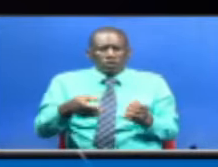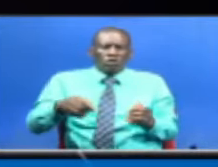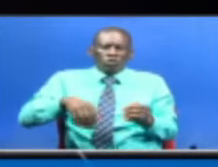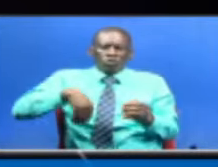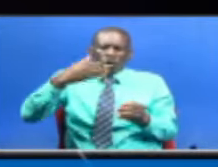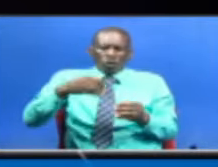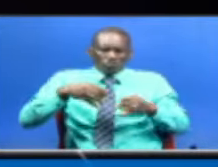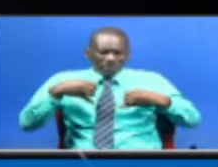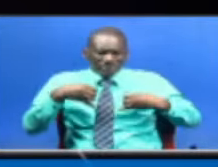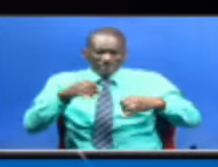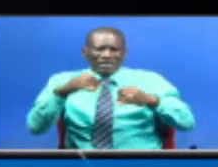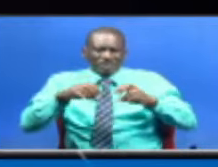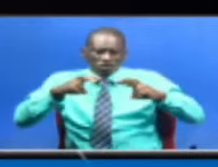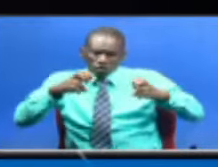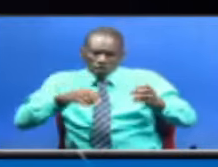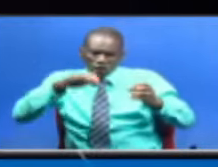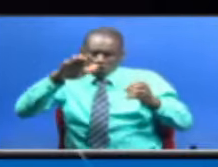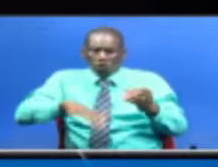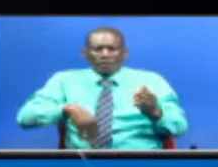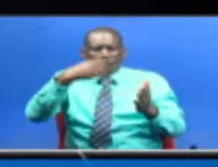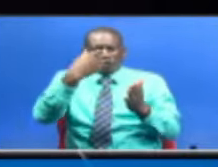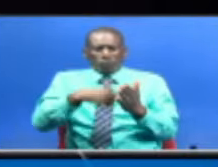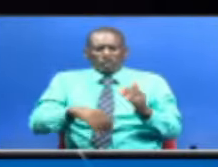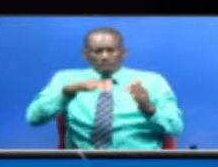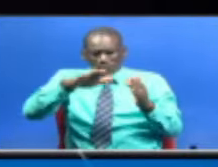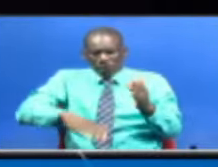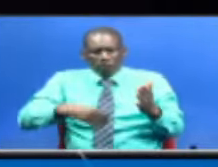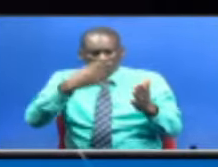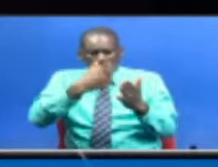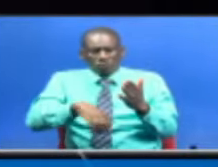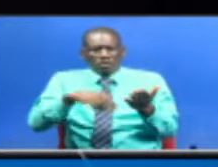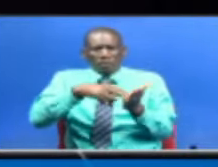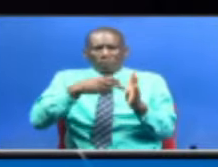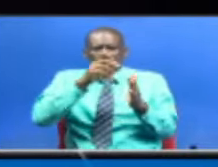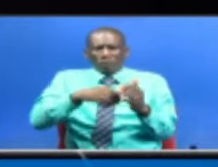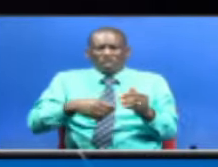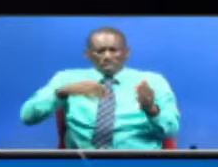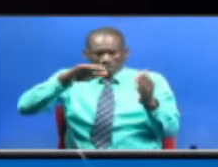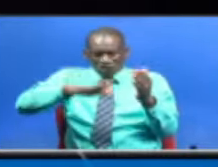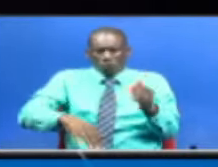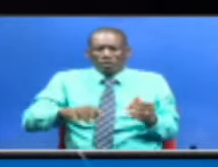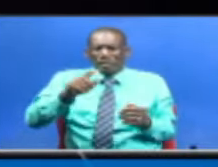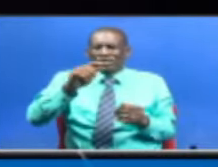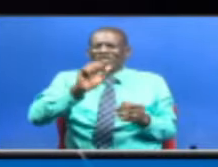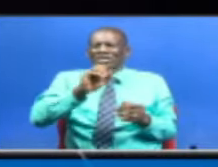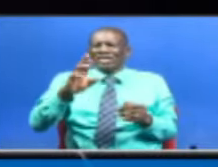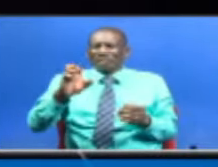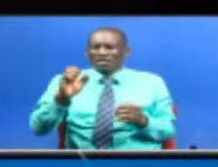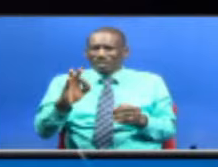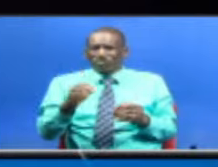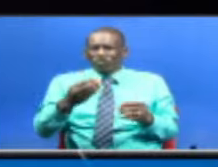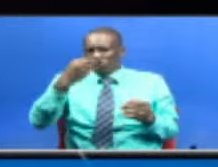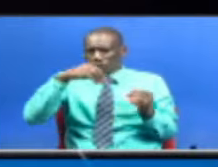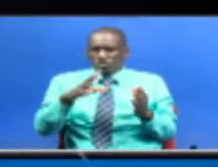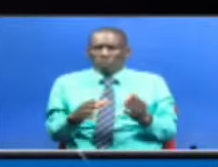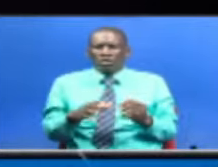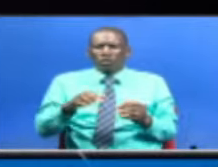trying to seek the lowest cost, because the lowest cost means the lowest tariff possible for the consumer. So